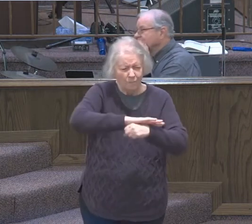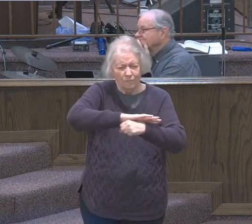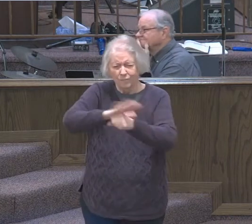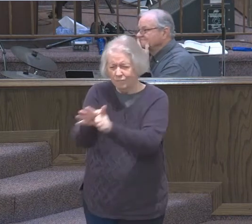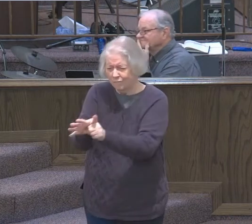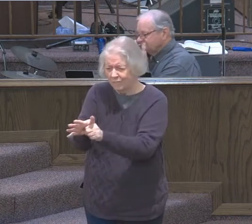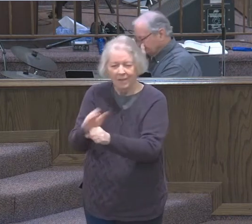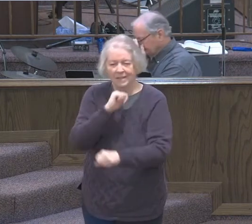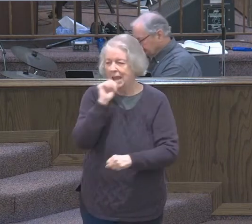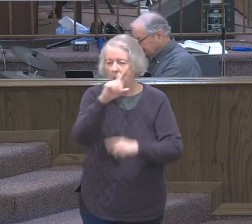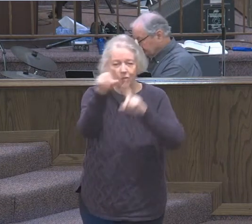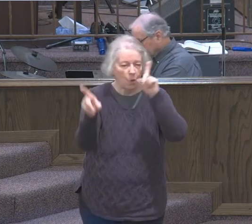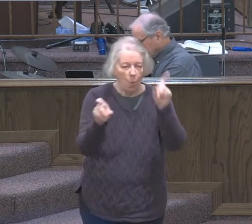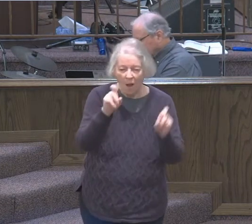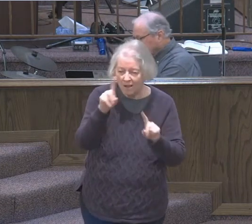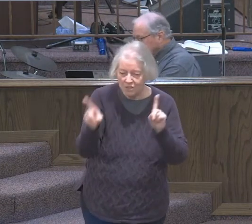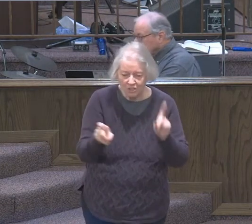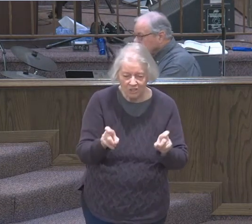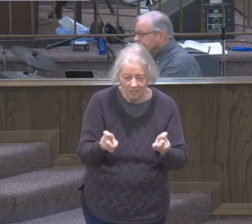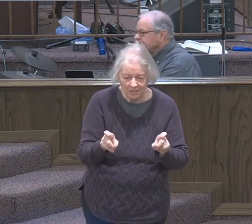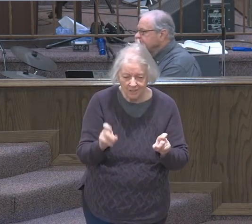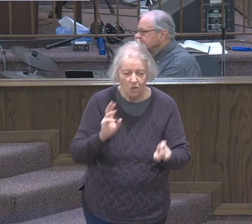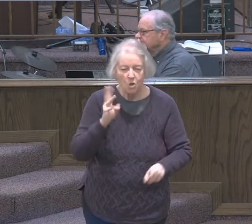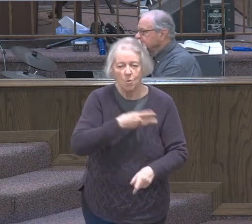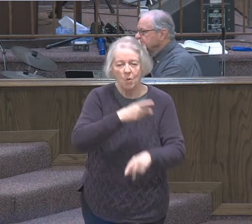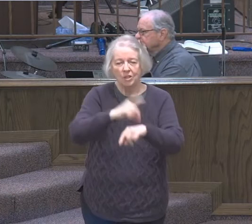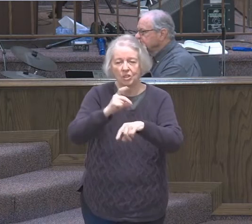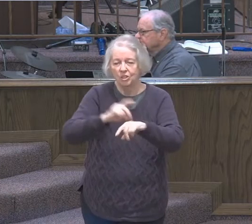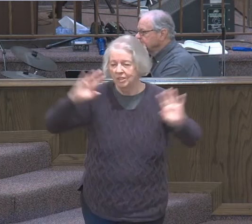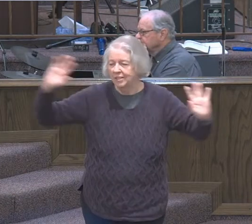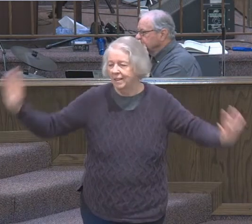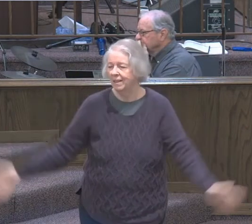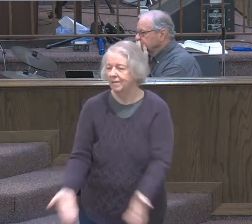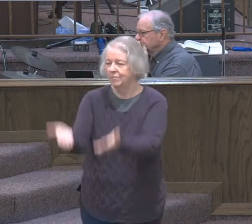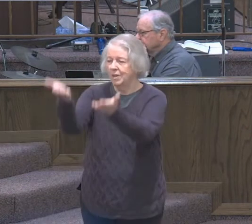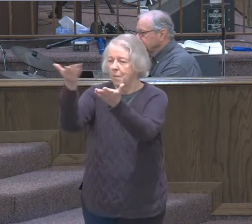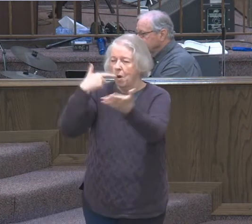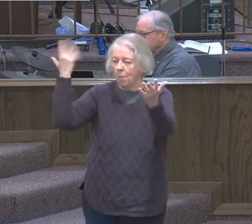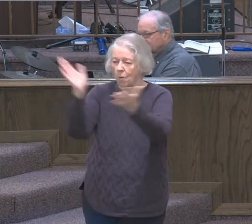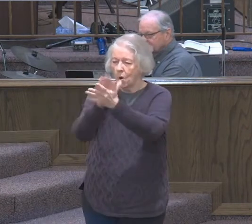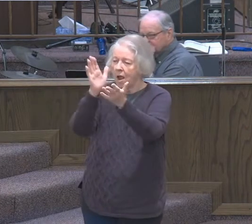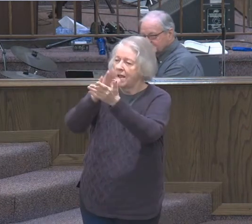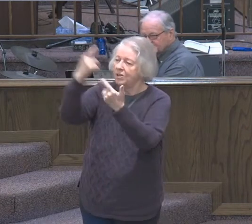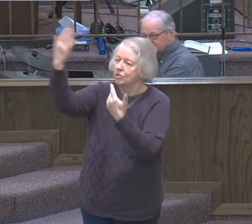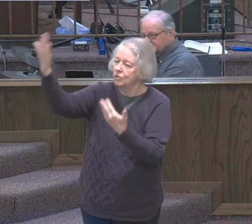That's not the question. God, we should just lift up our praise to you,